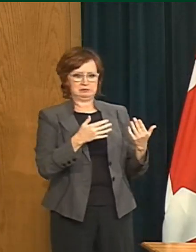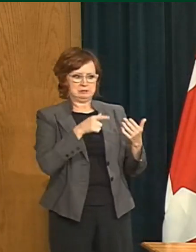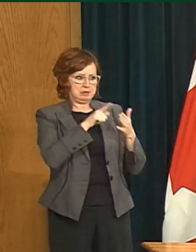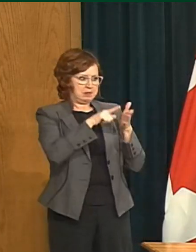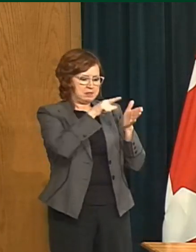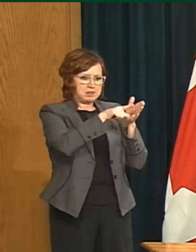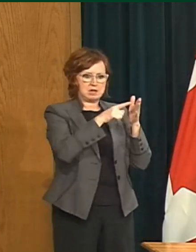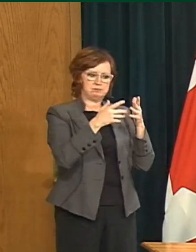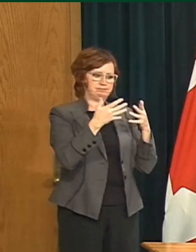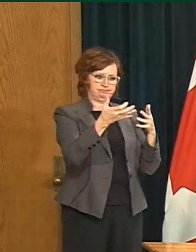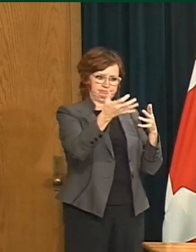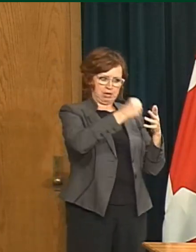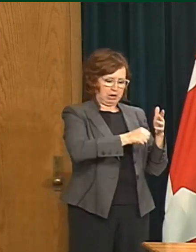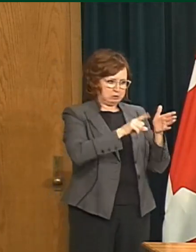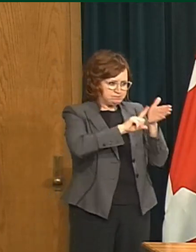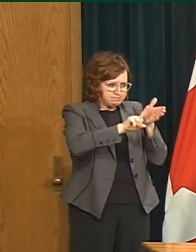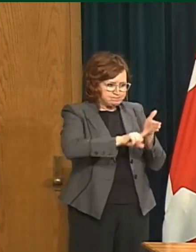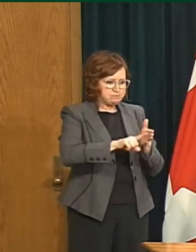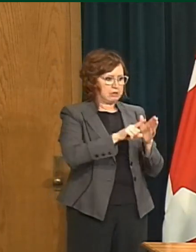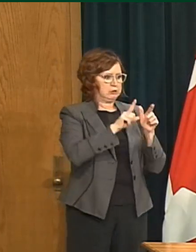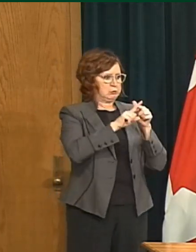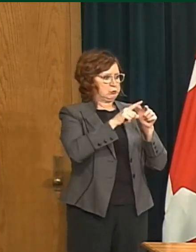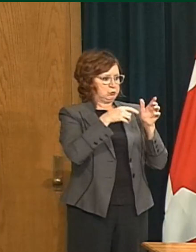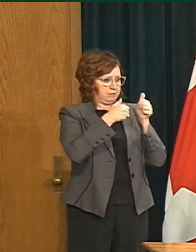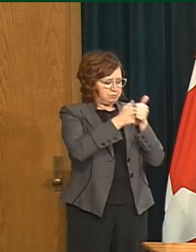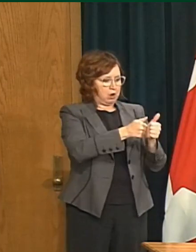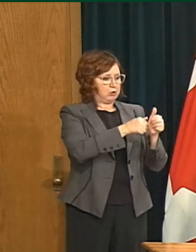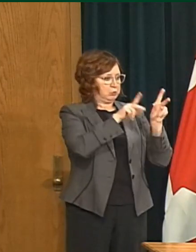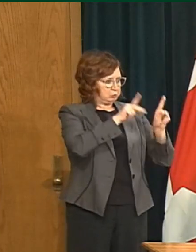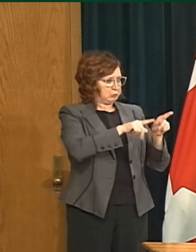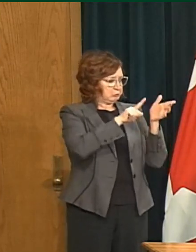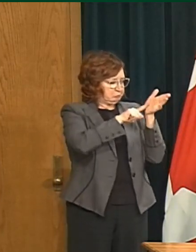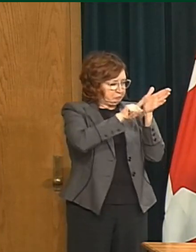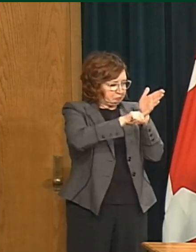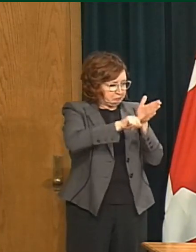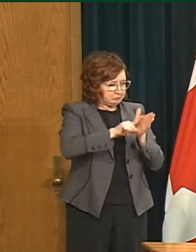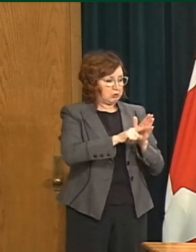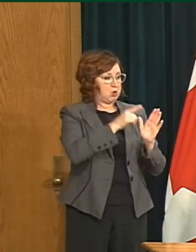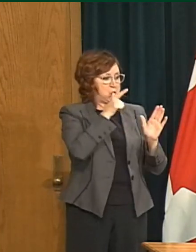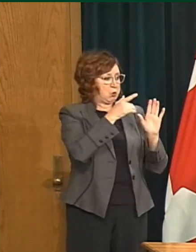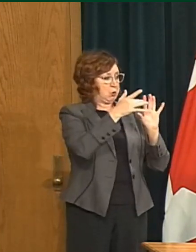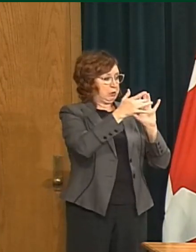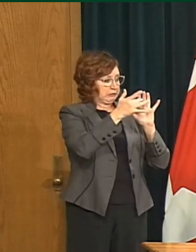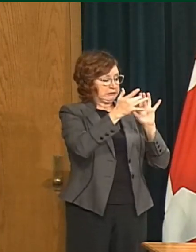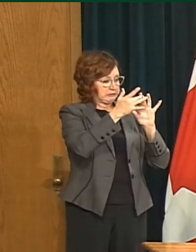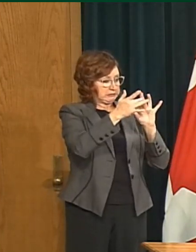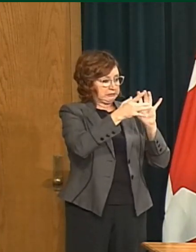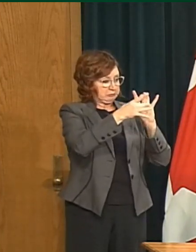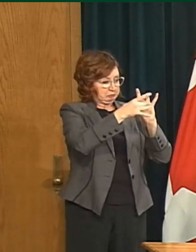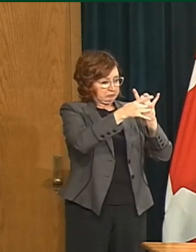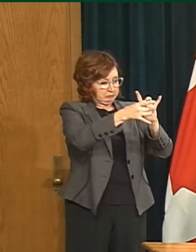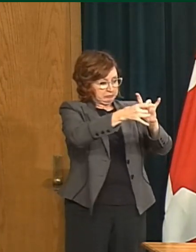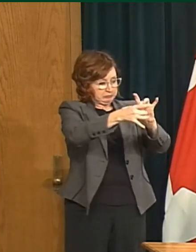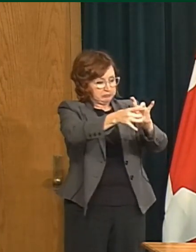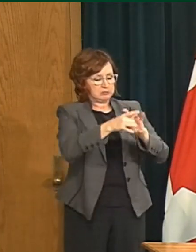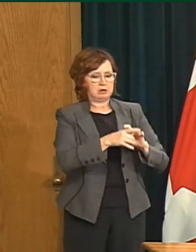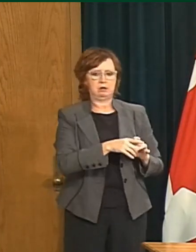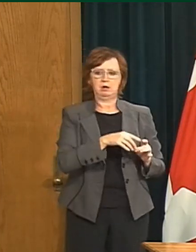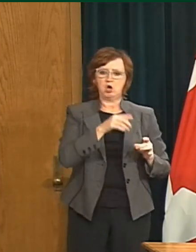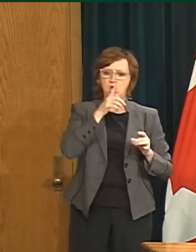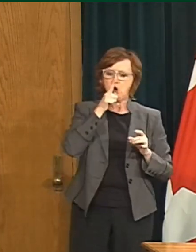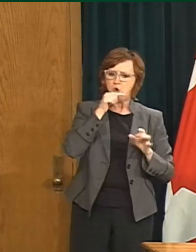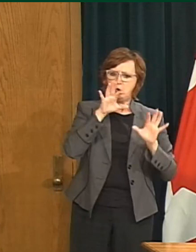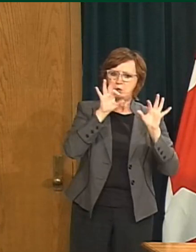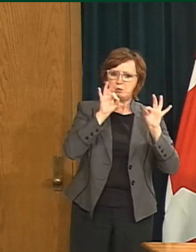already performing this task. And medical students are ideally suited for doing contact tracing. If